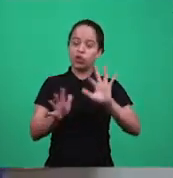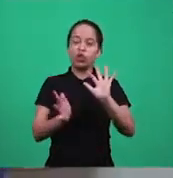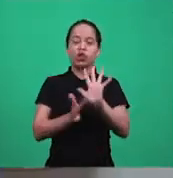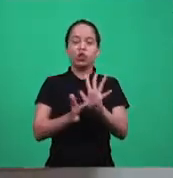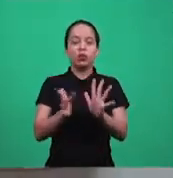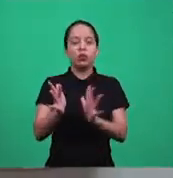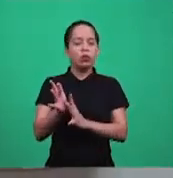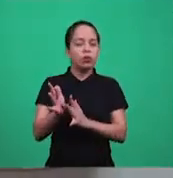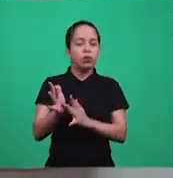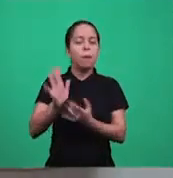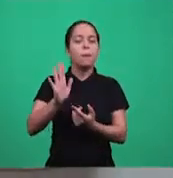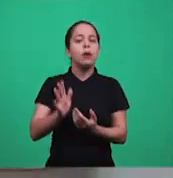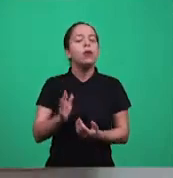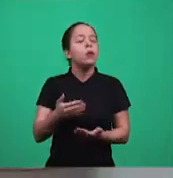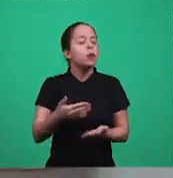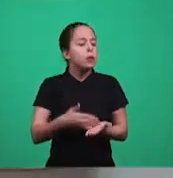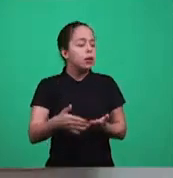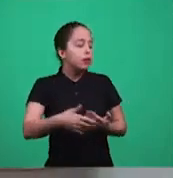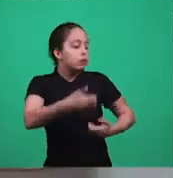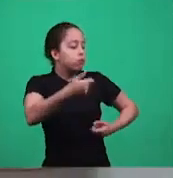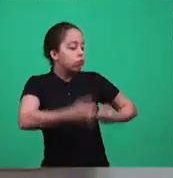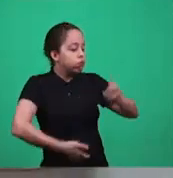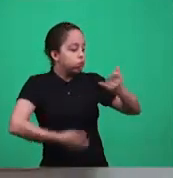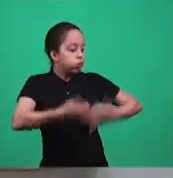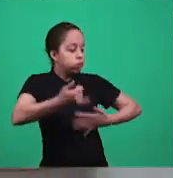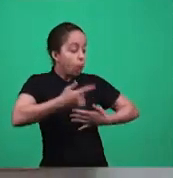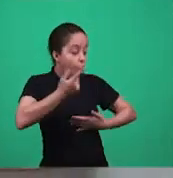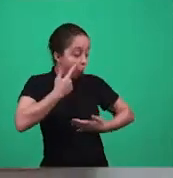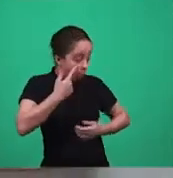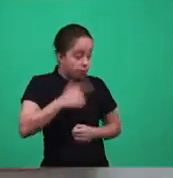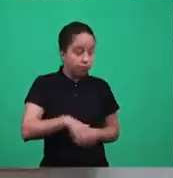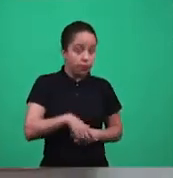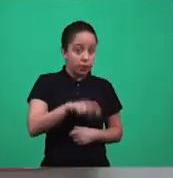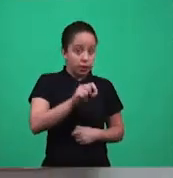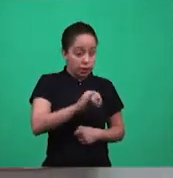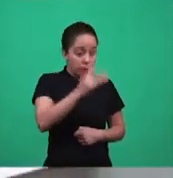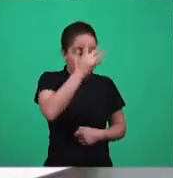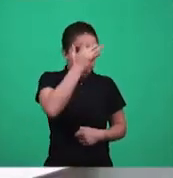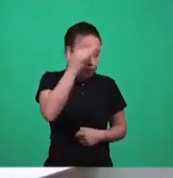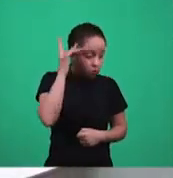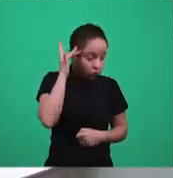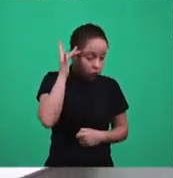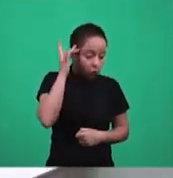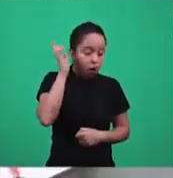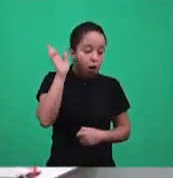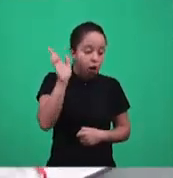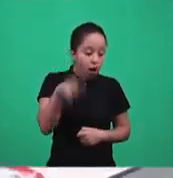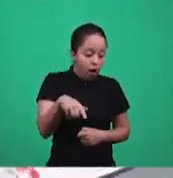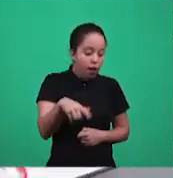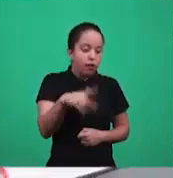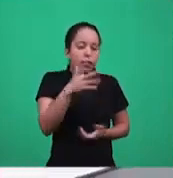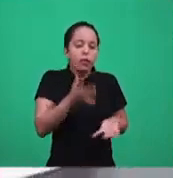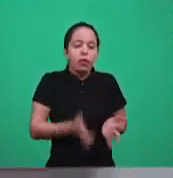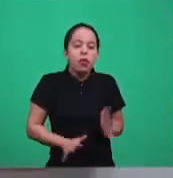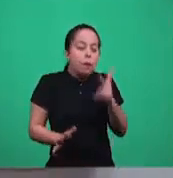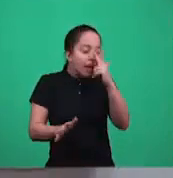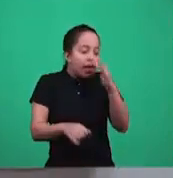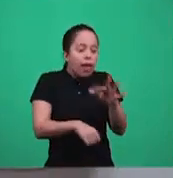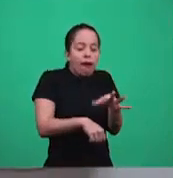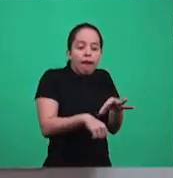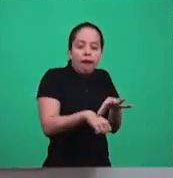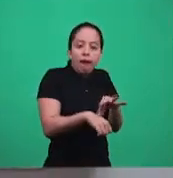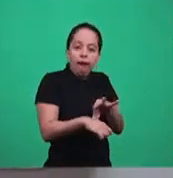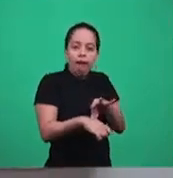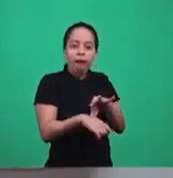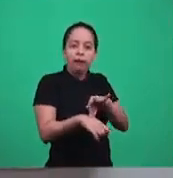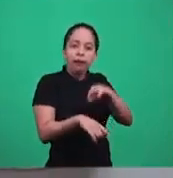Jesus started to show these things and speak to him. He said, look, we're born of the flesh, your